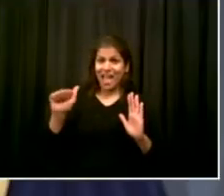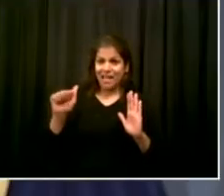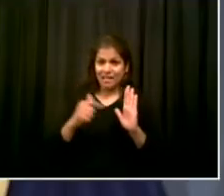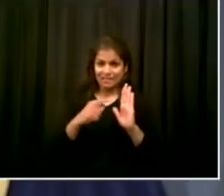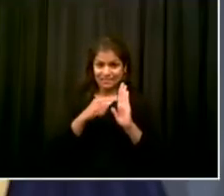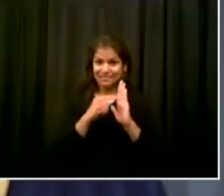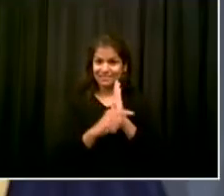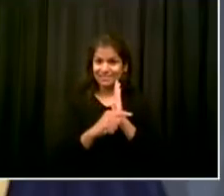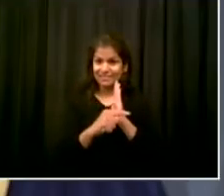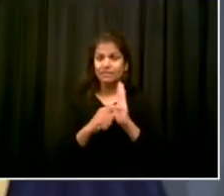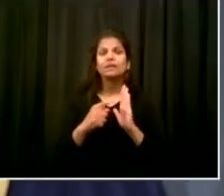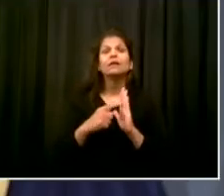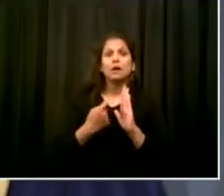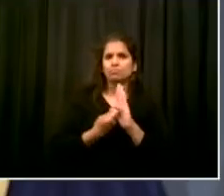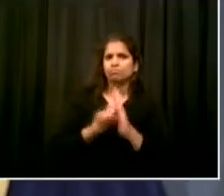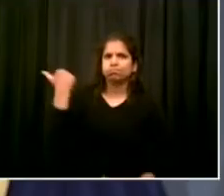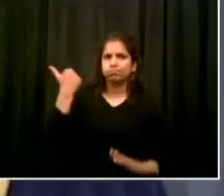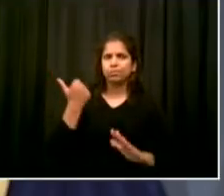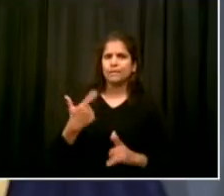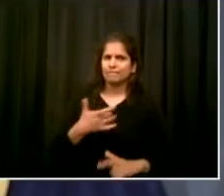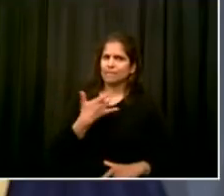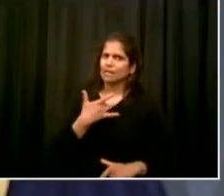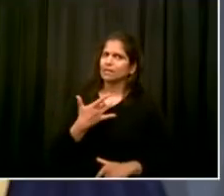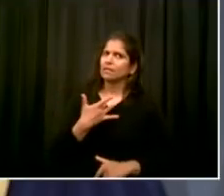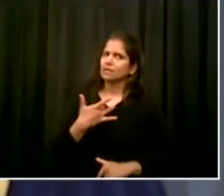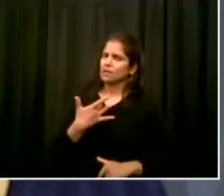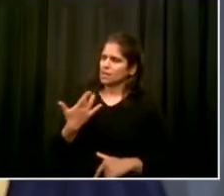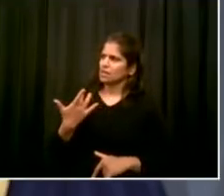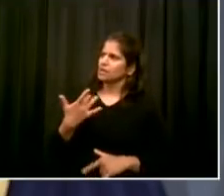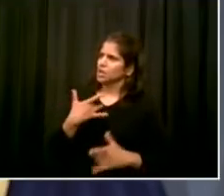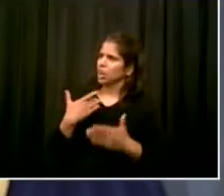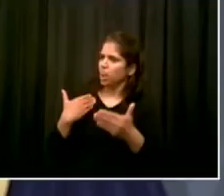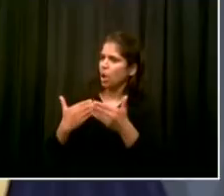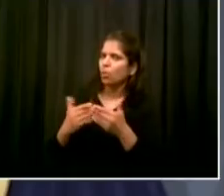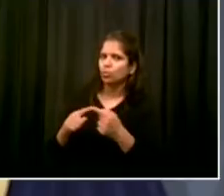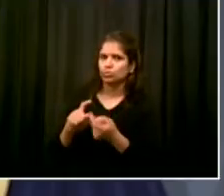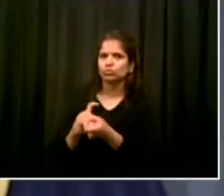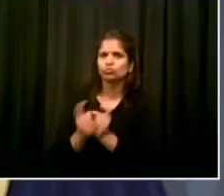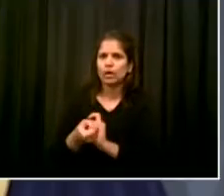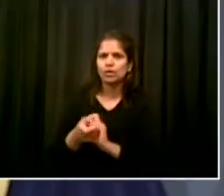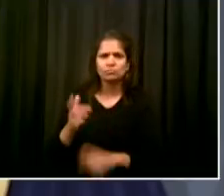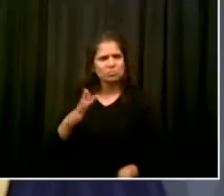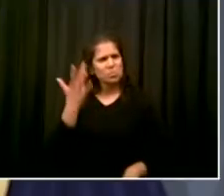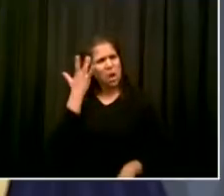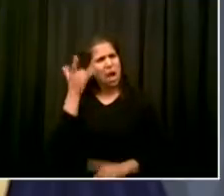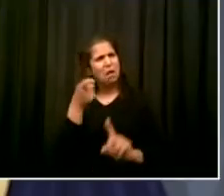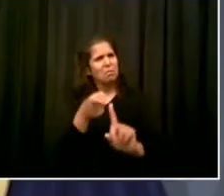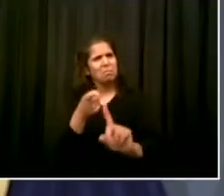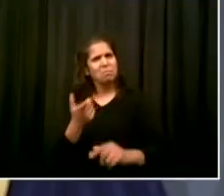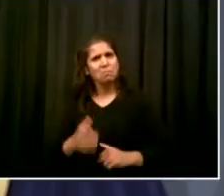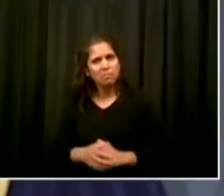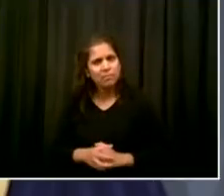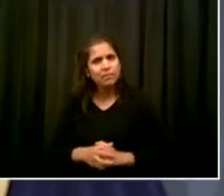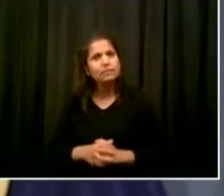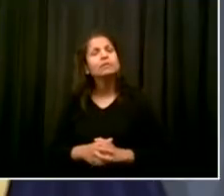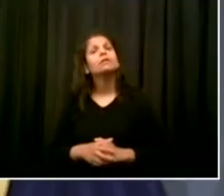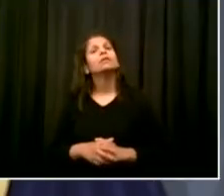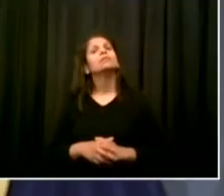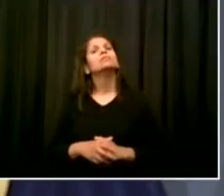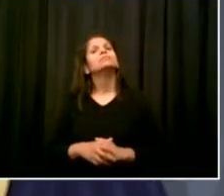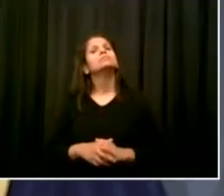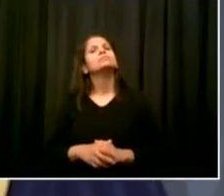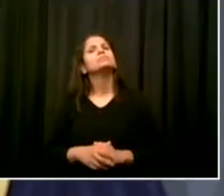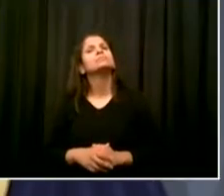notoriously weak Freedom of Information law and your and prior administration's own record on fulfilling FOIL